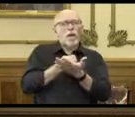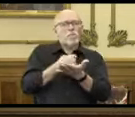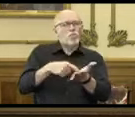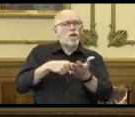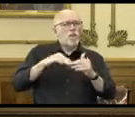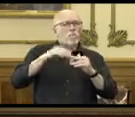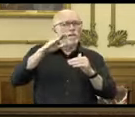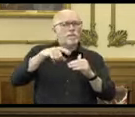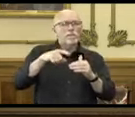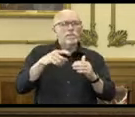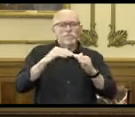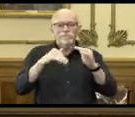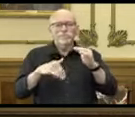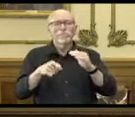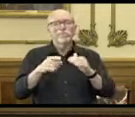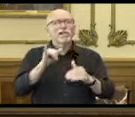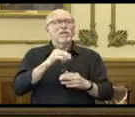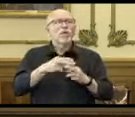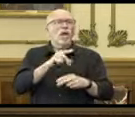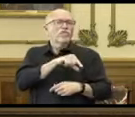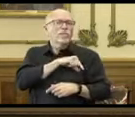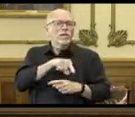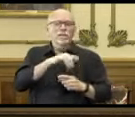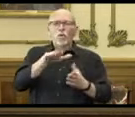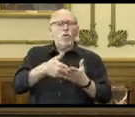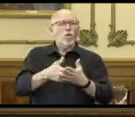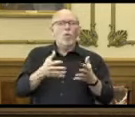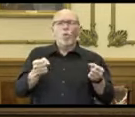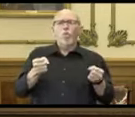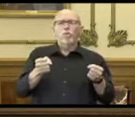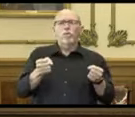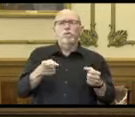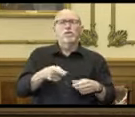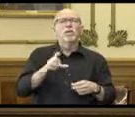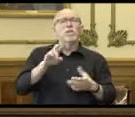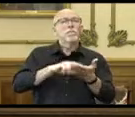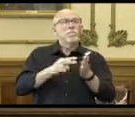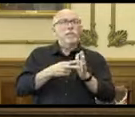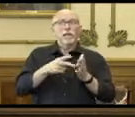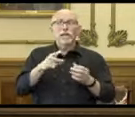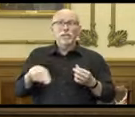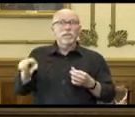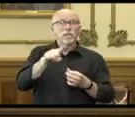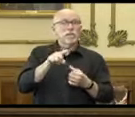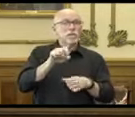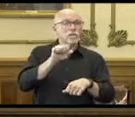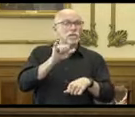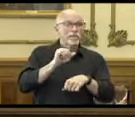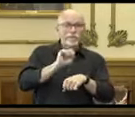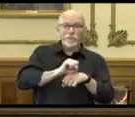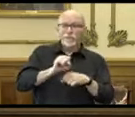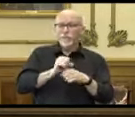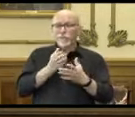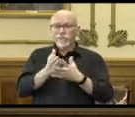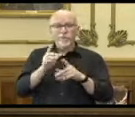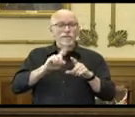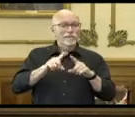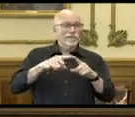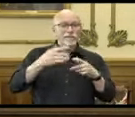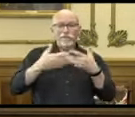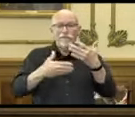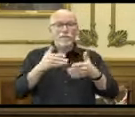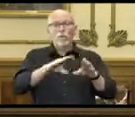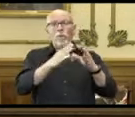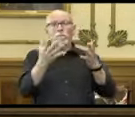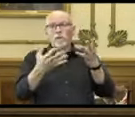called eligibility, those have all been placed on hold. So that as you work your way through the different phases of